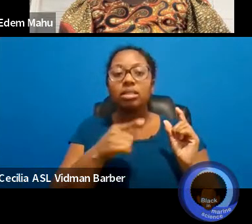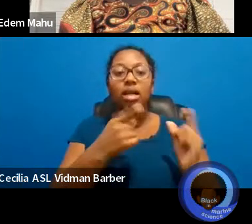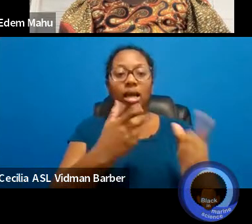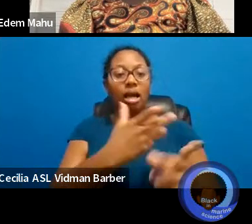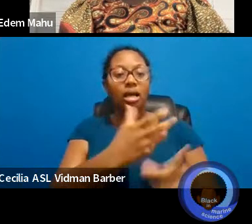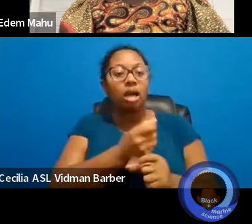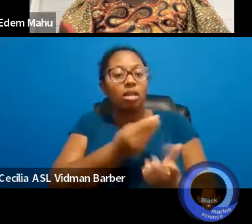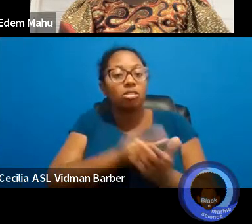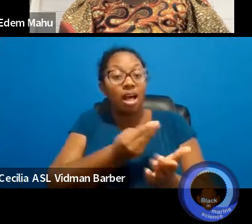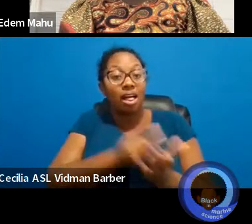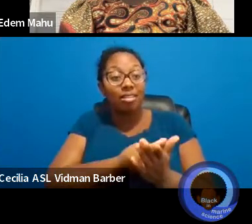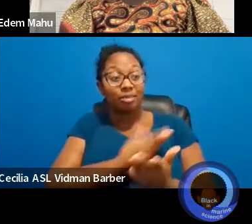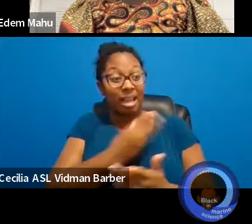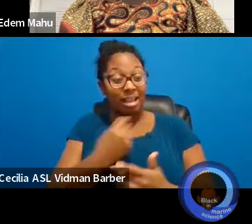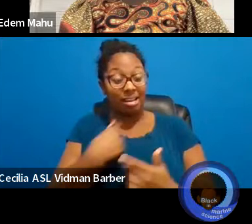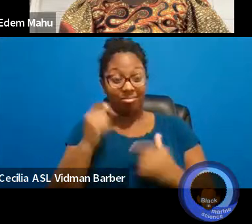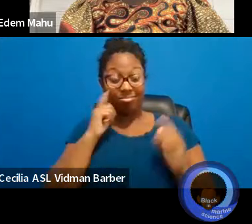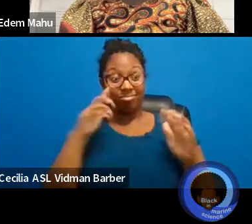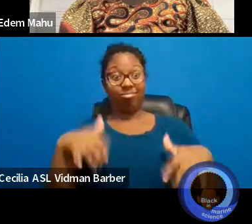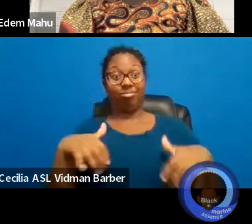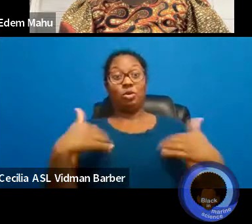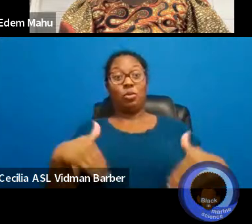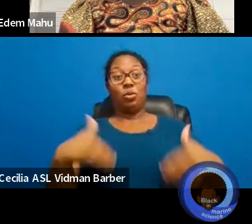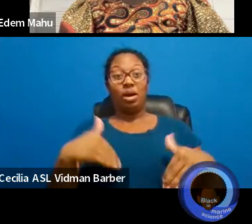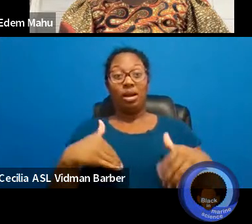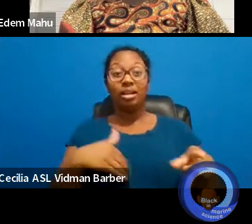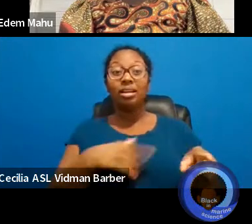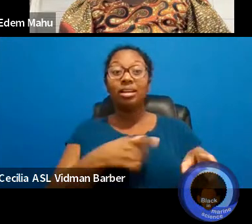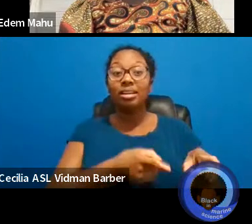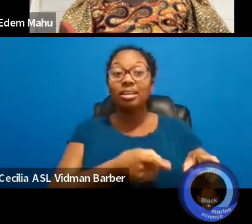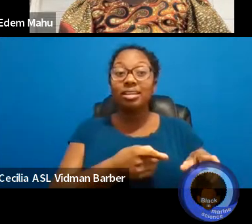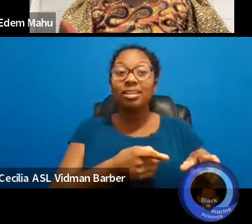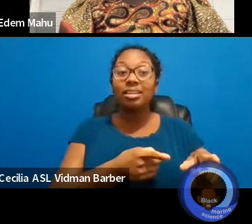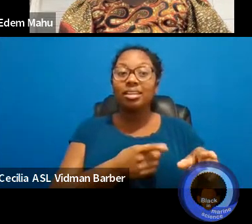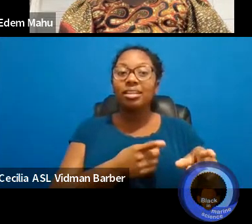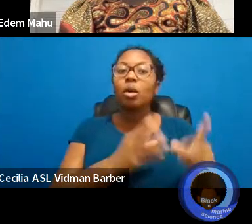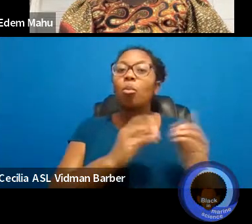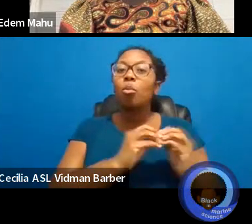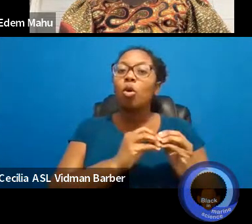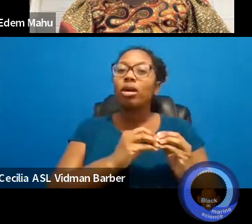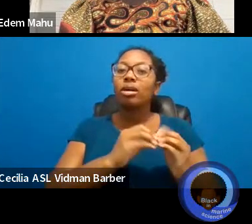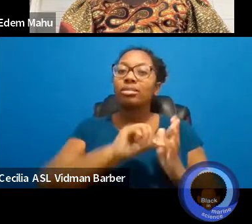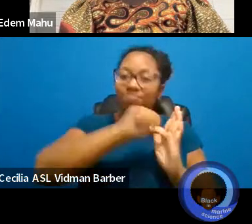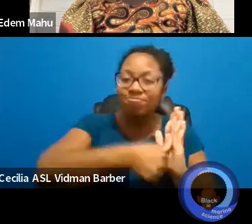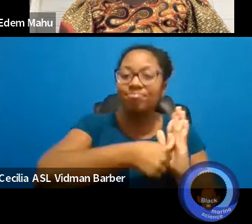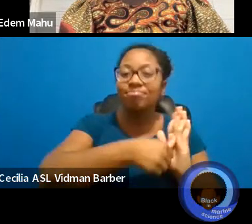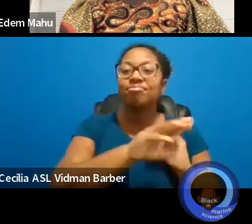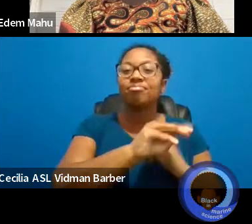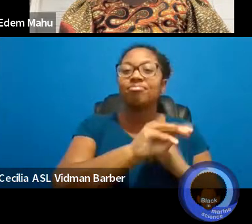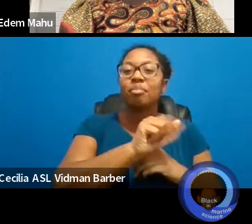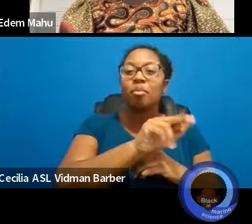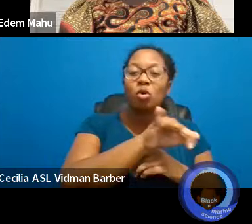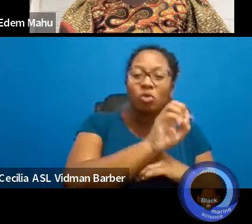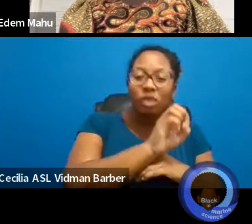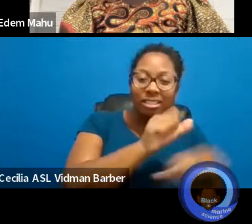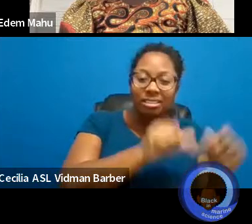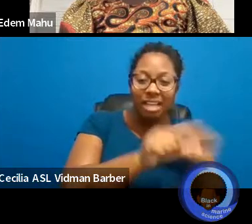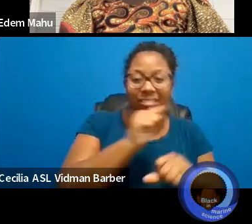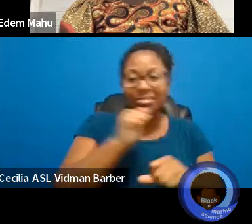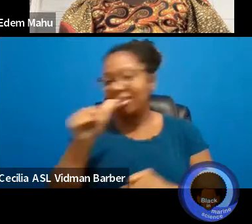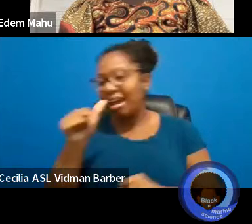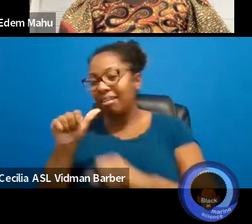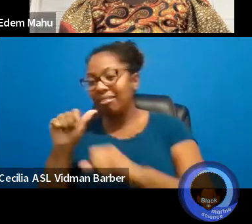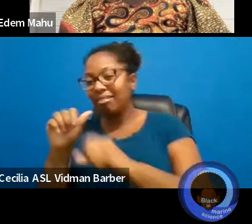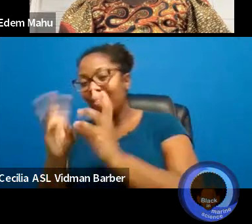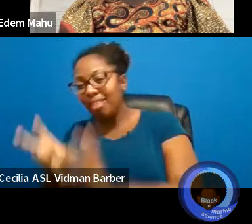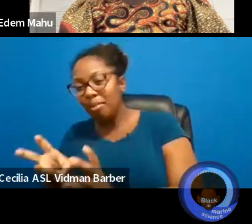but to my surprise, it was more marine science inclined than climate science. But then I was committed to seeing the